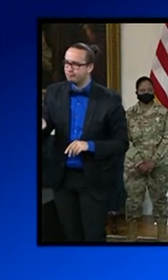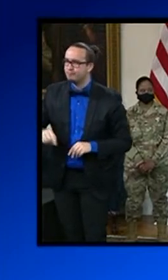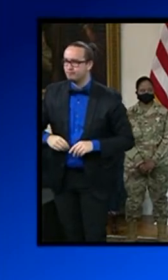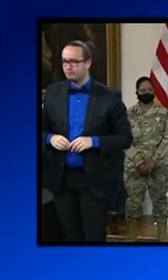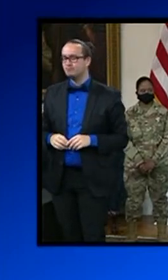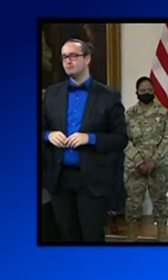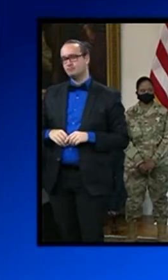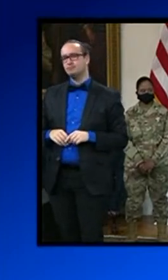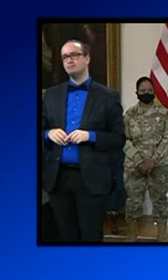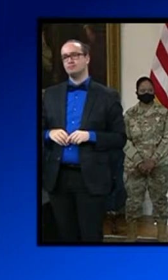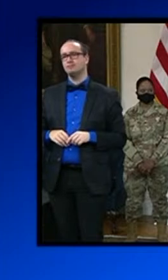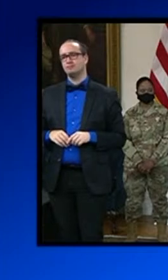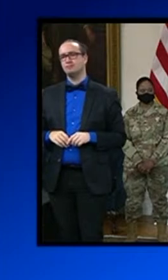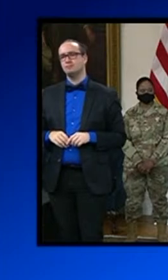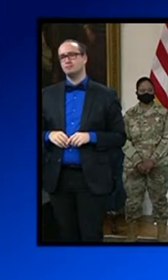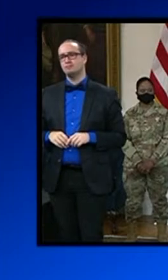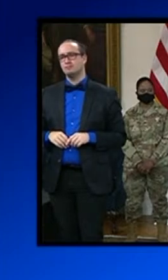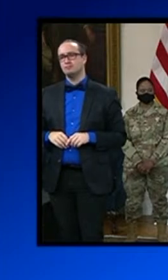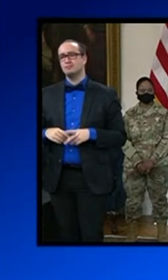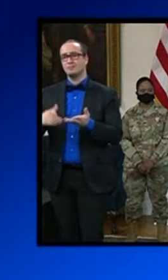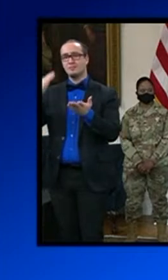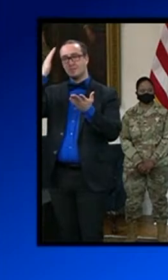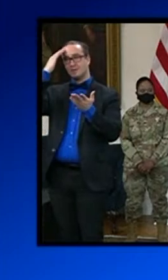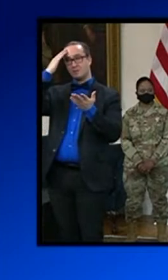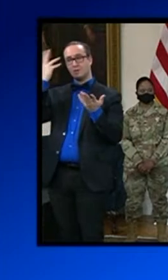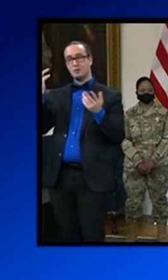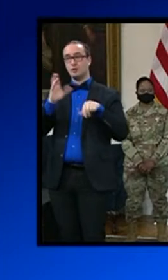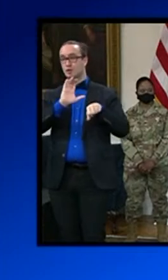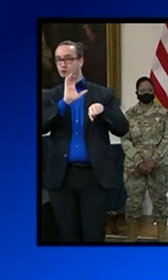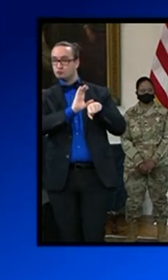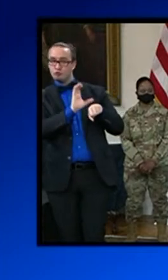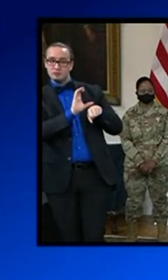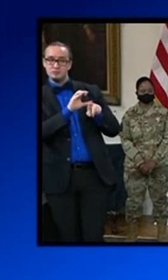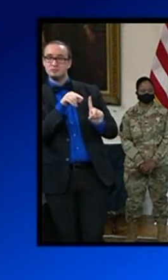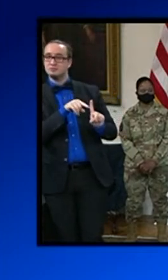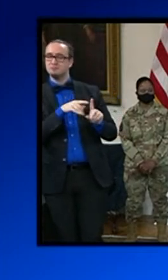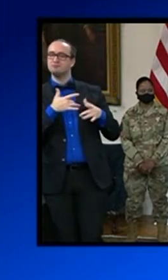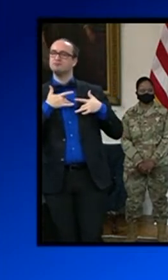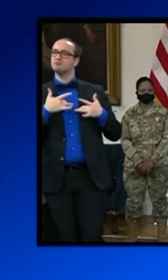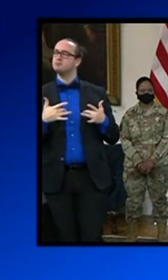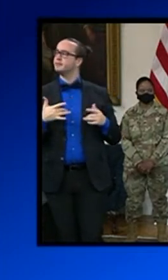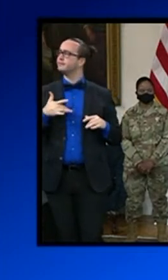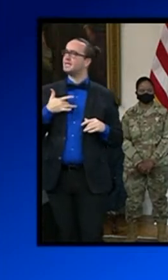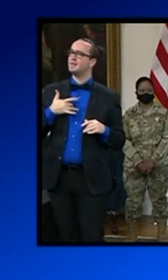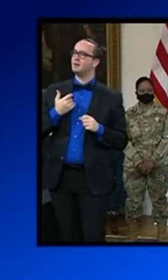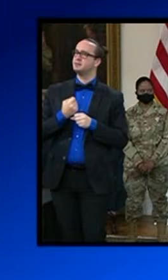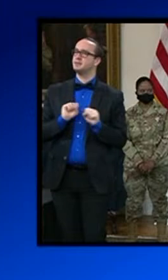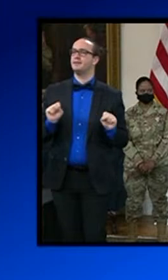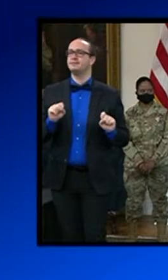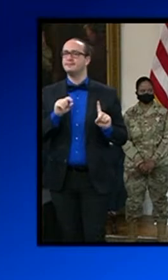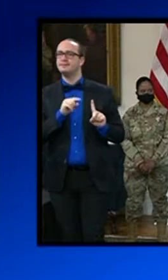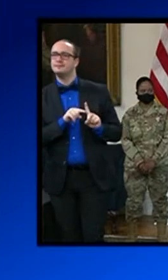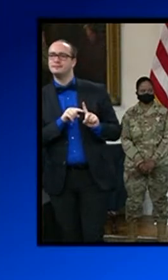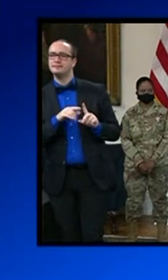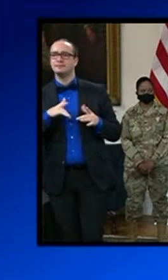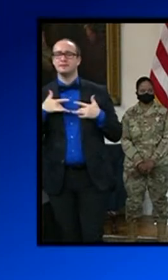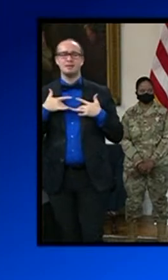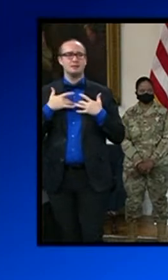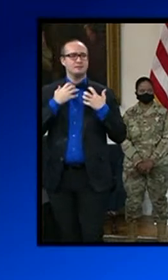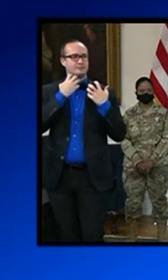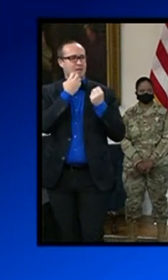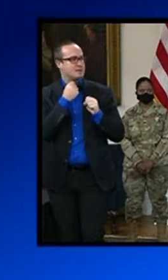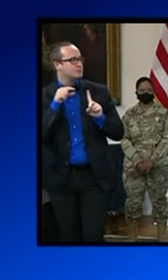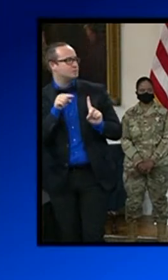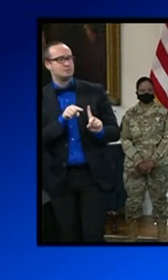of refuge. People feel safe and cared for there. And it's these community-centered